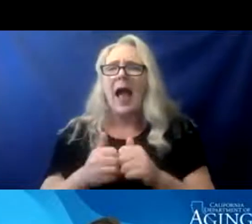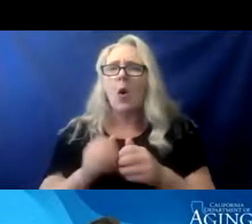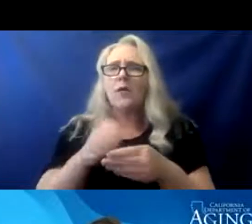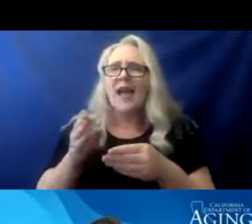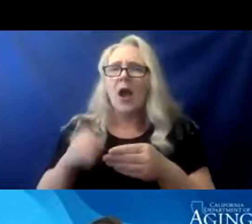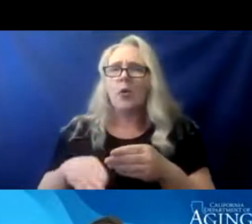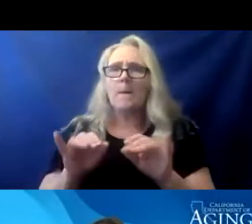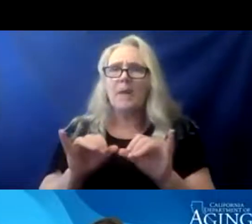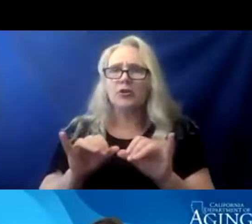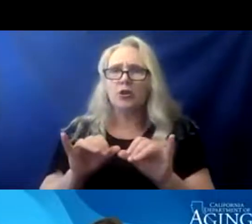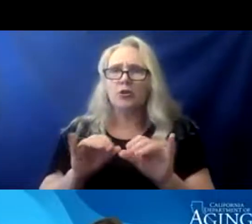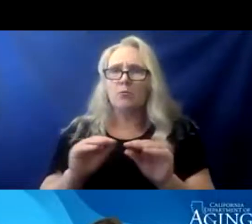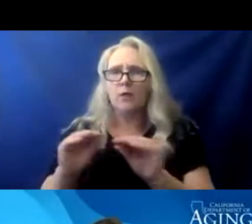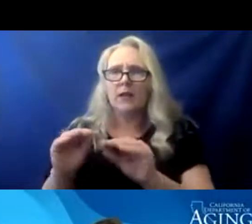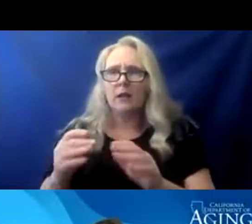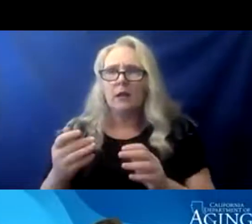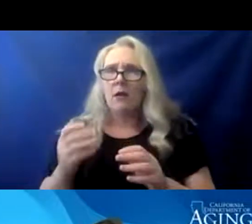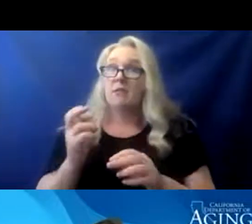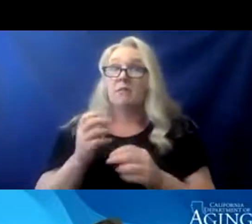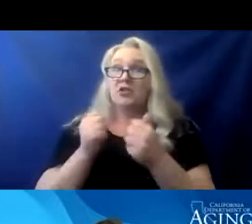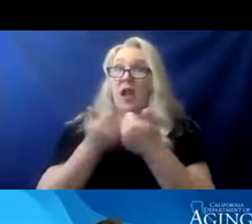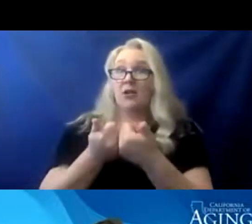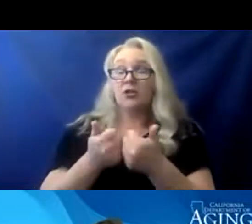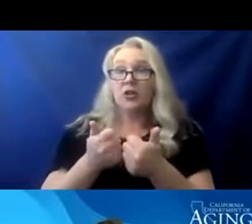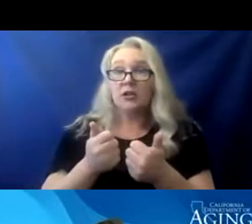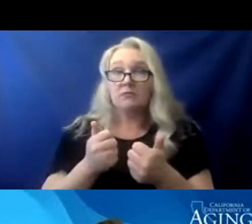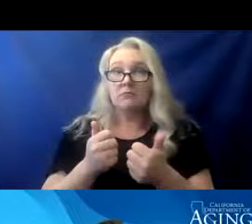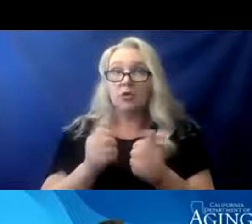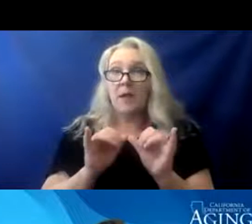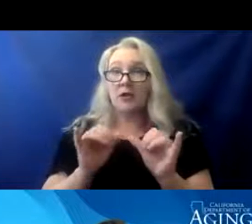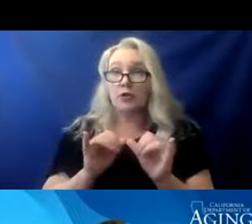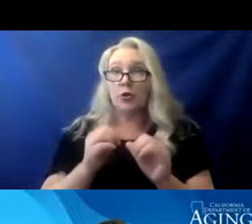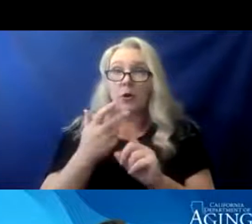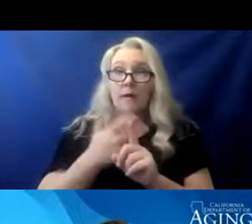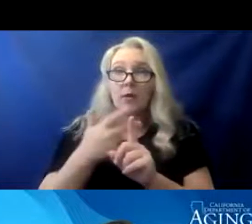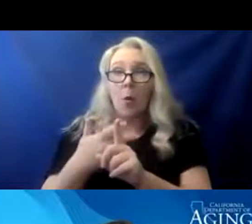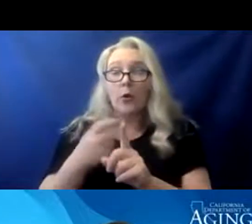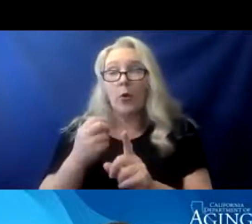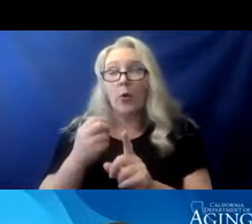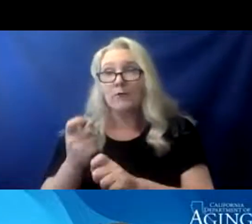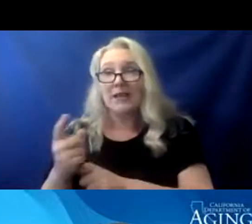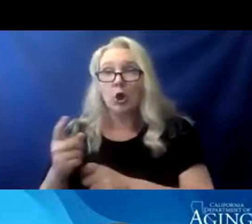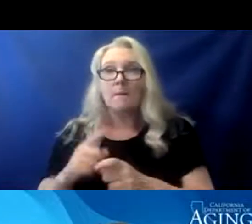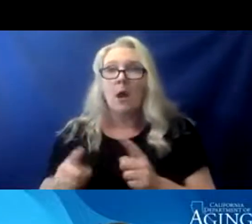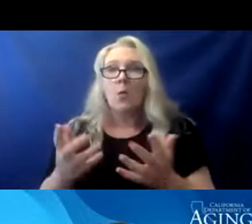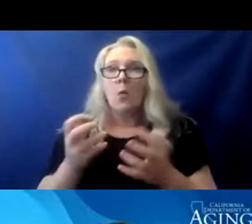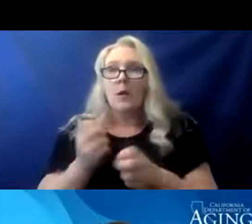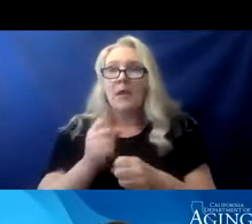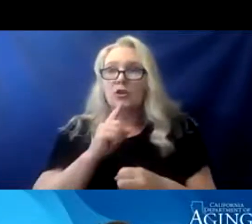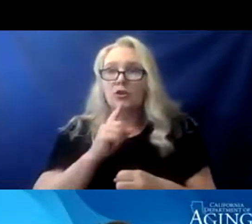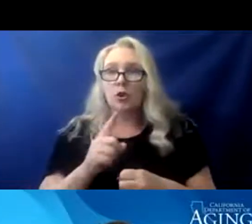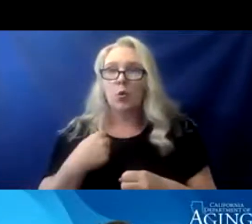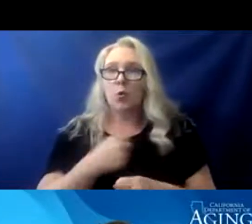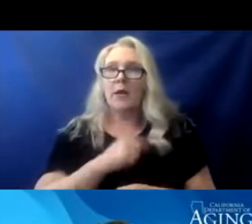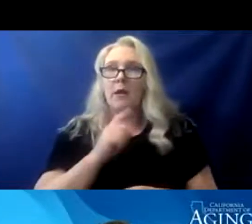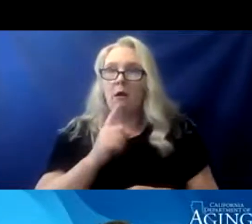be challenging to measure on a quarter by quarter or year by year basis. But we want to really make sure that we are making